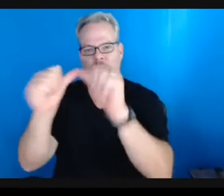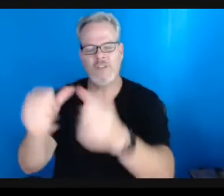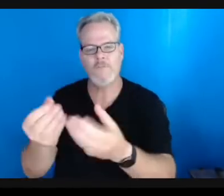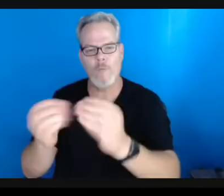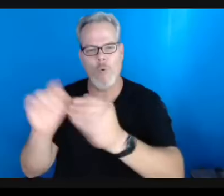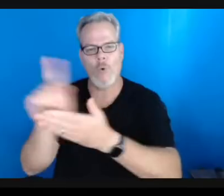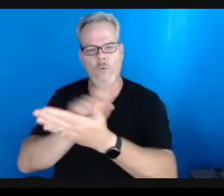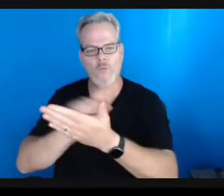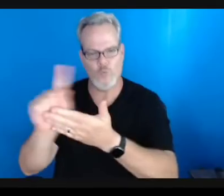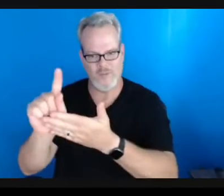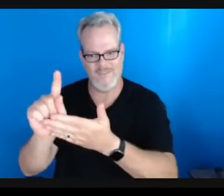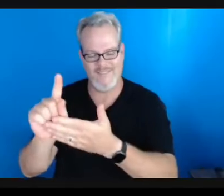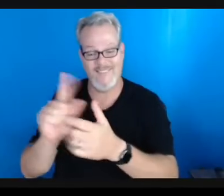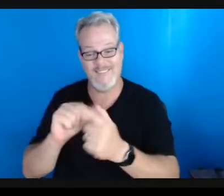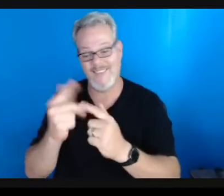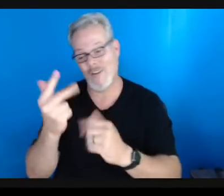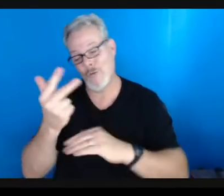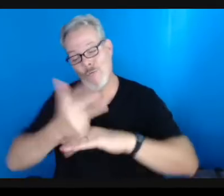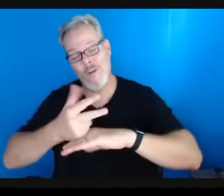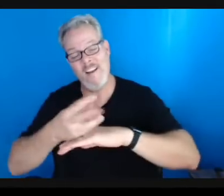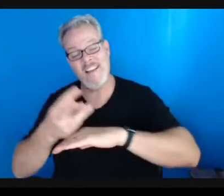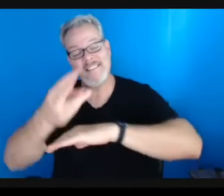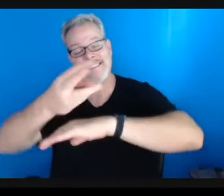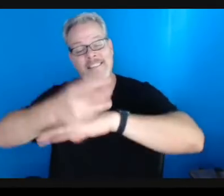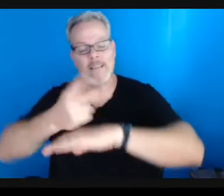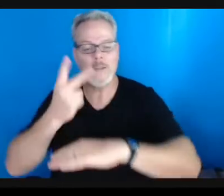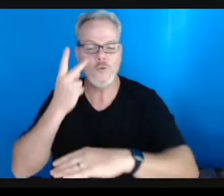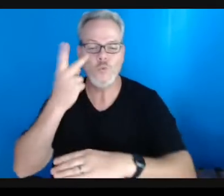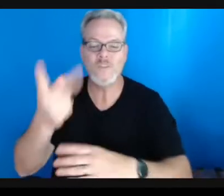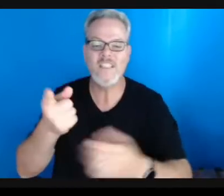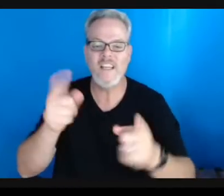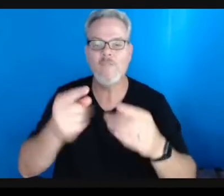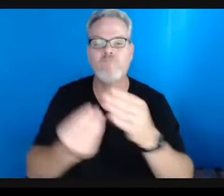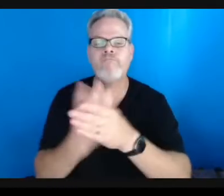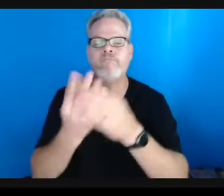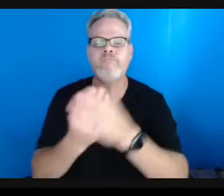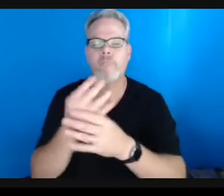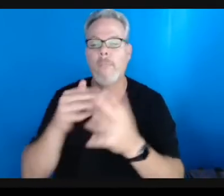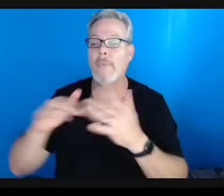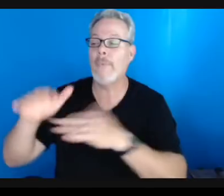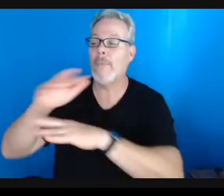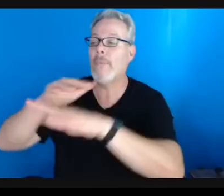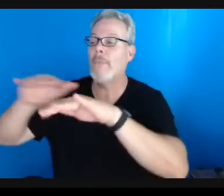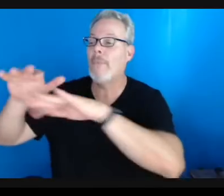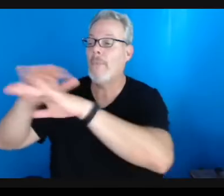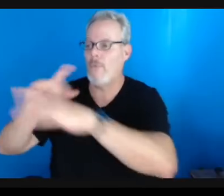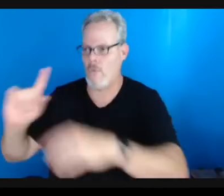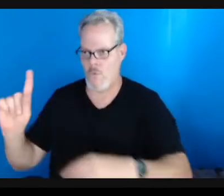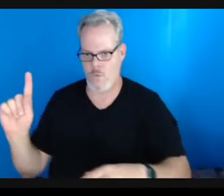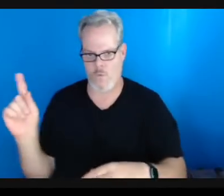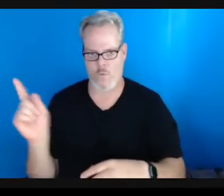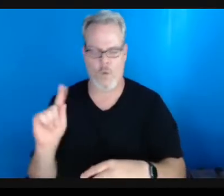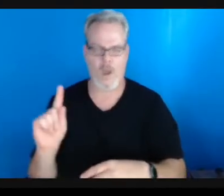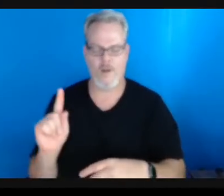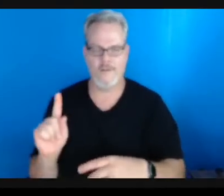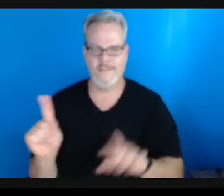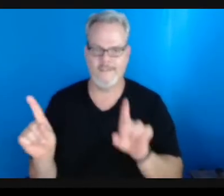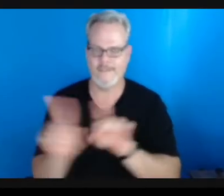come, we'll have trade winds still, hopefully, and also limit the impact of those emissions similar to this past